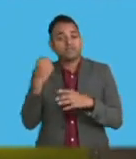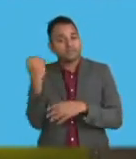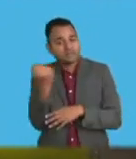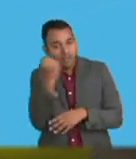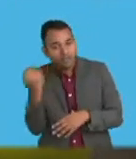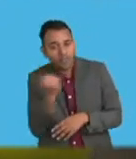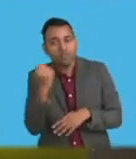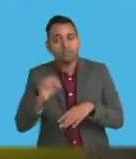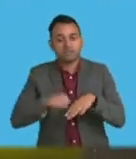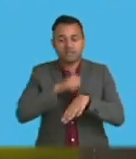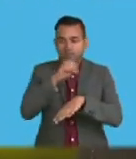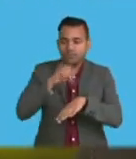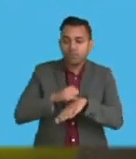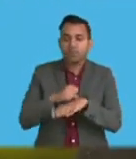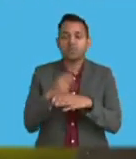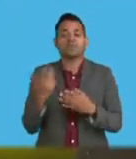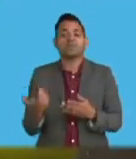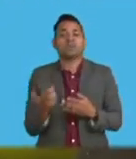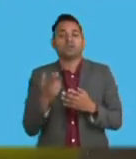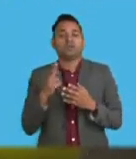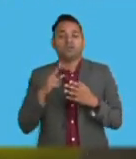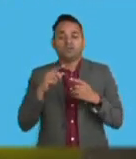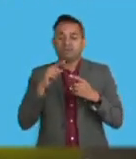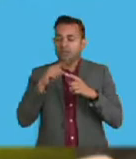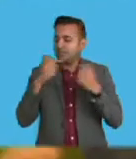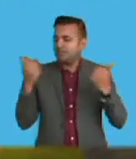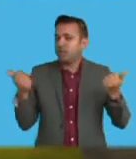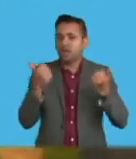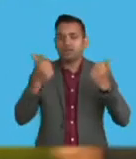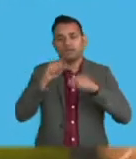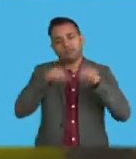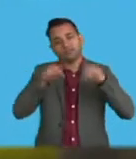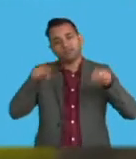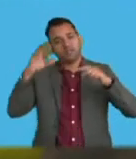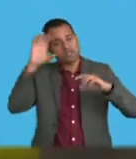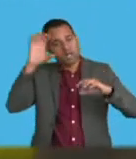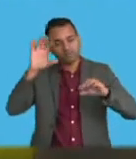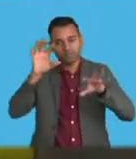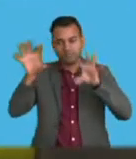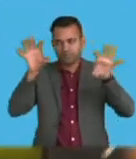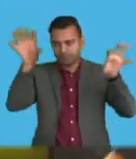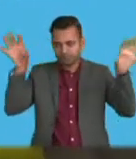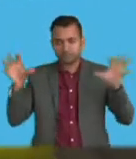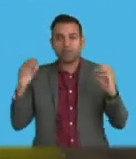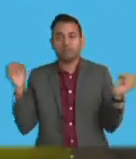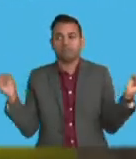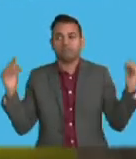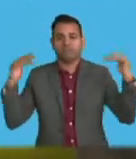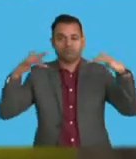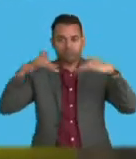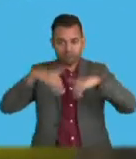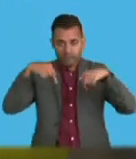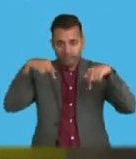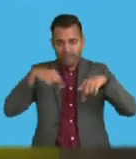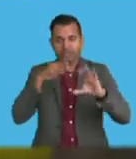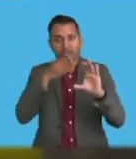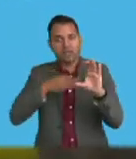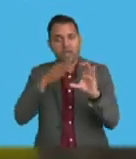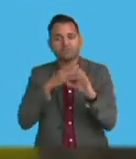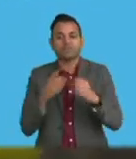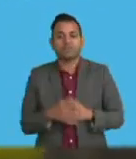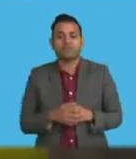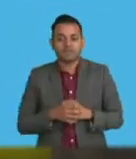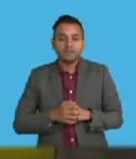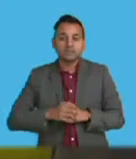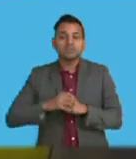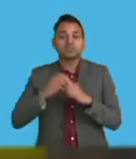Kingdom, Vanuatu, Vietnam and Fiji. We had various speakers, including our climate champion, who was also present at the summit, Madam Speaker.